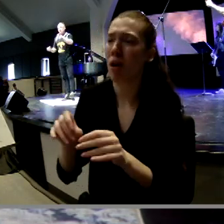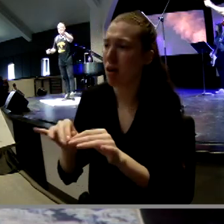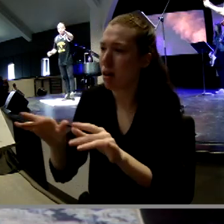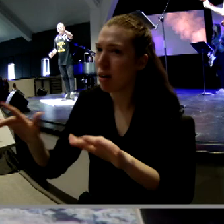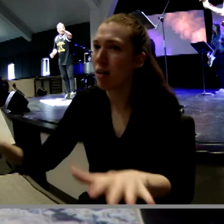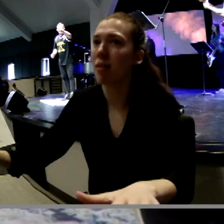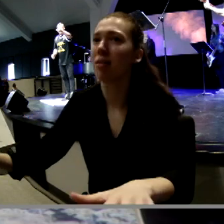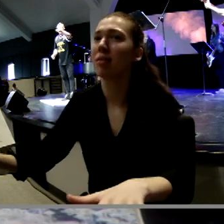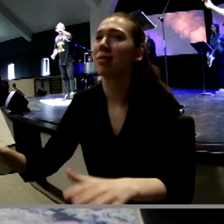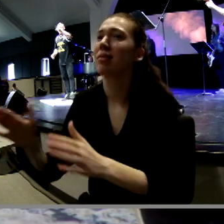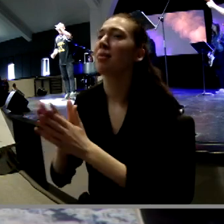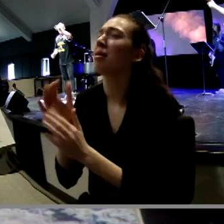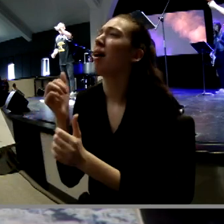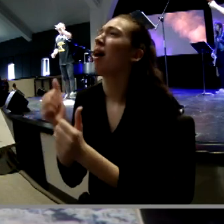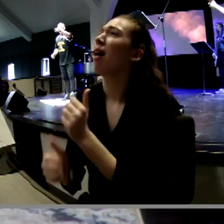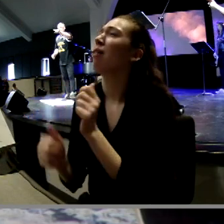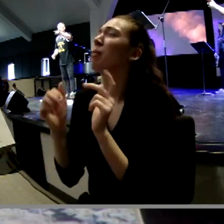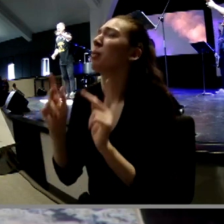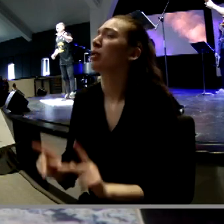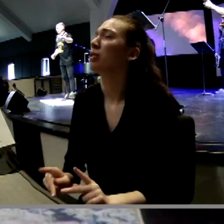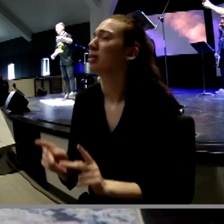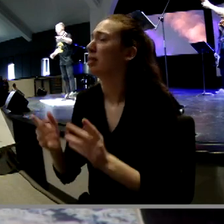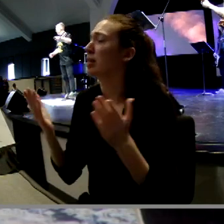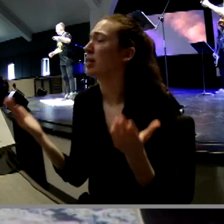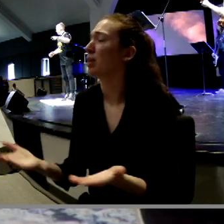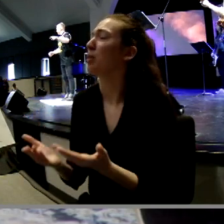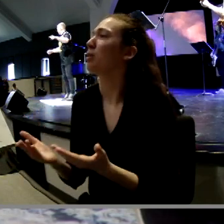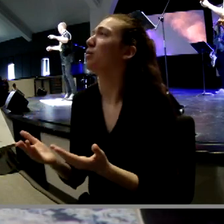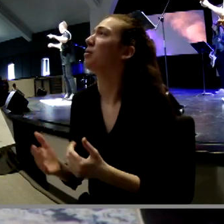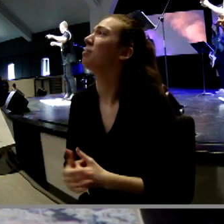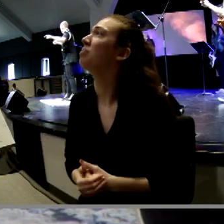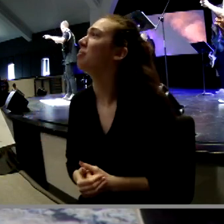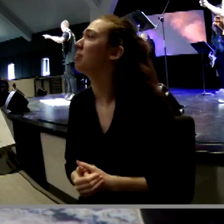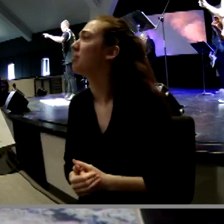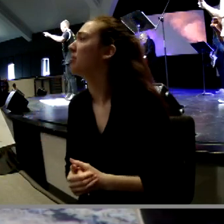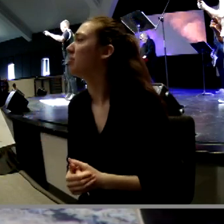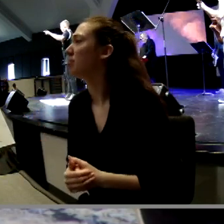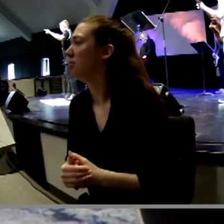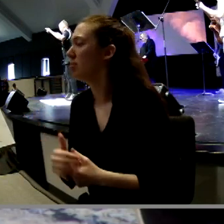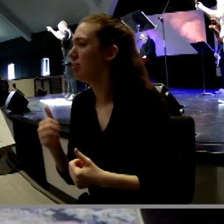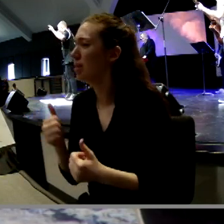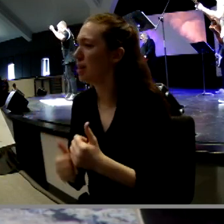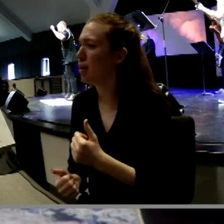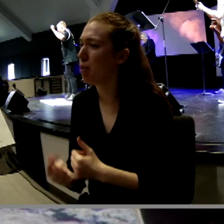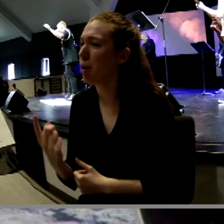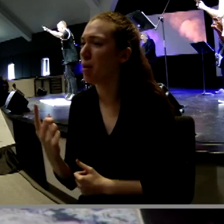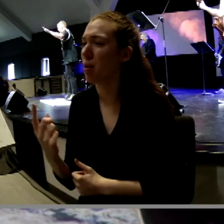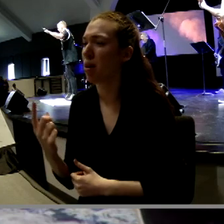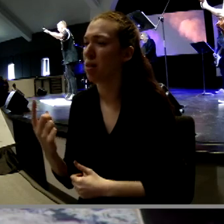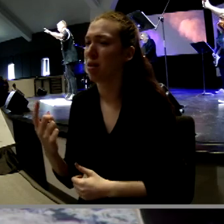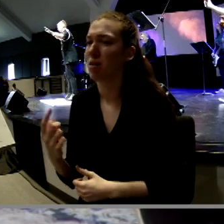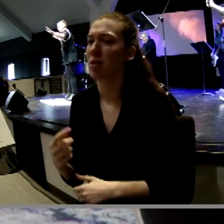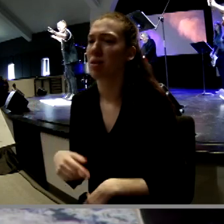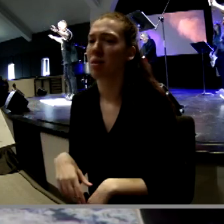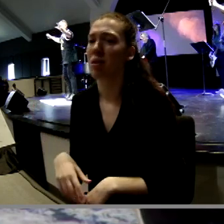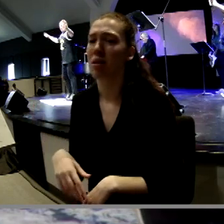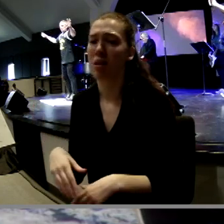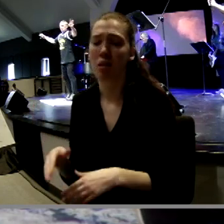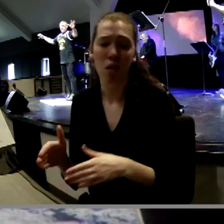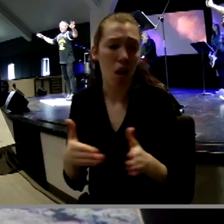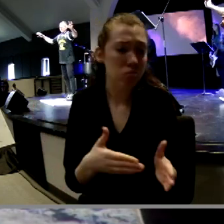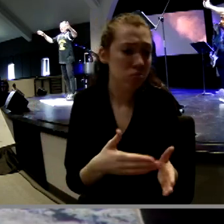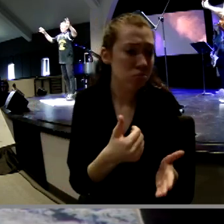God, I pray for every person in these movie chairs. I pray, Lord, that they would stop looking to the left or to the right